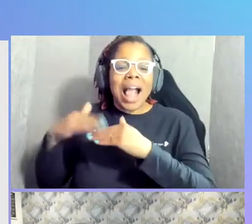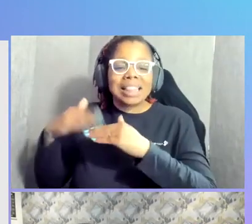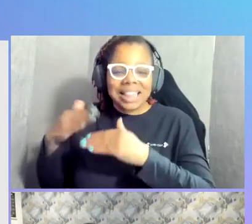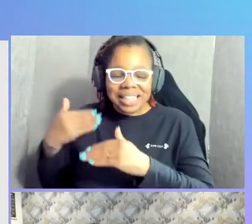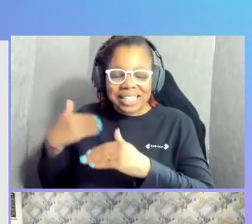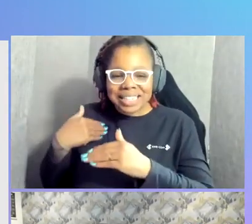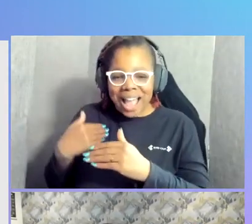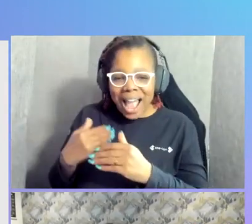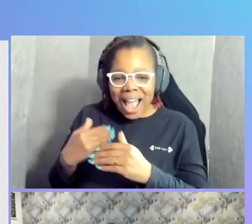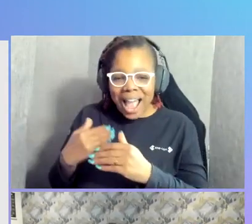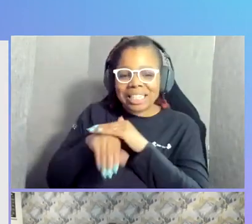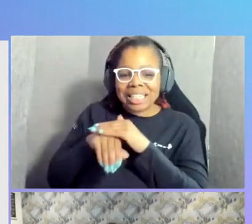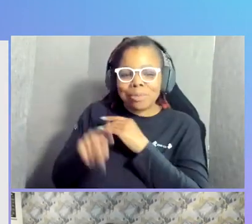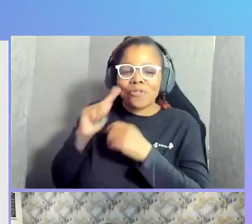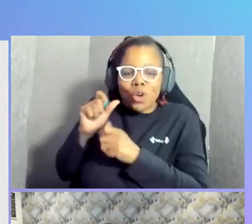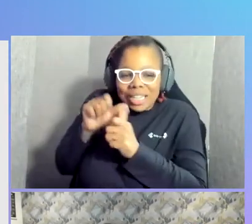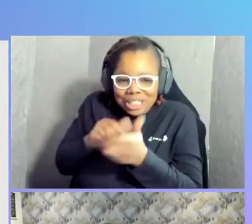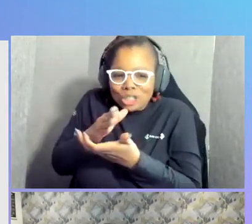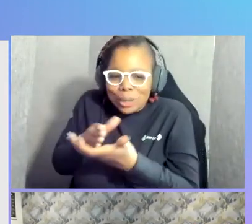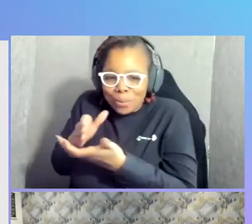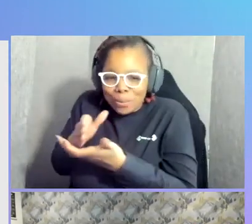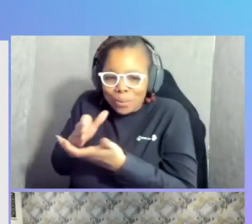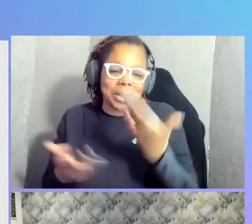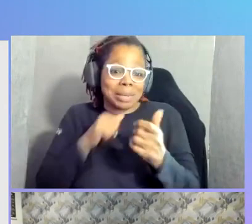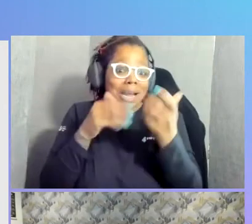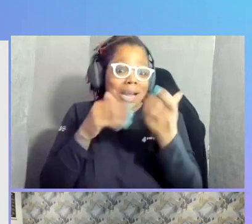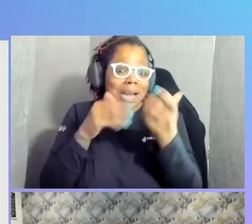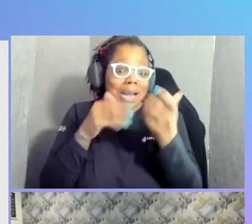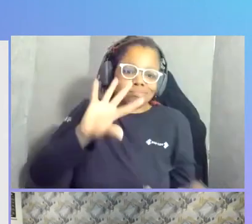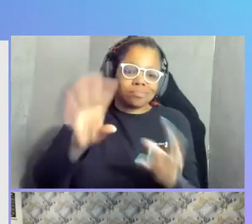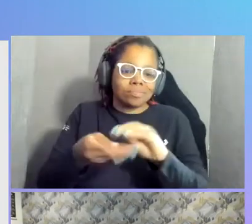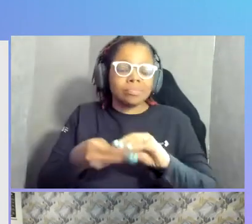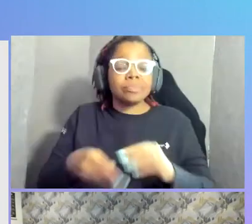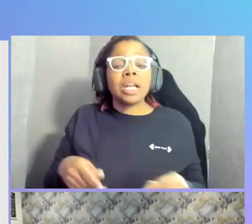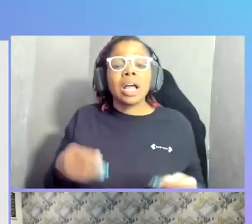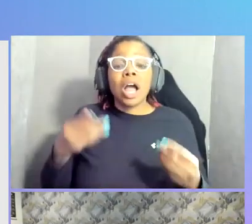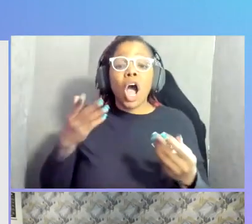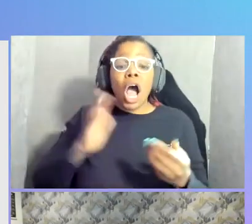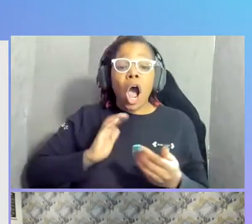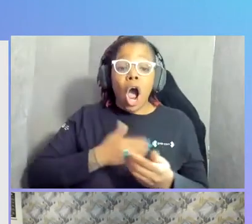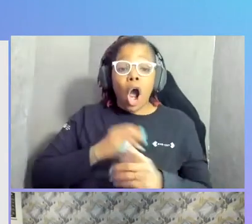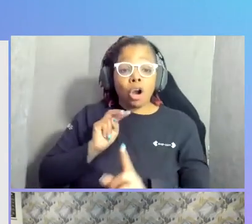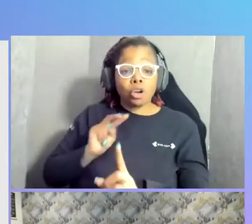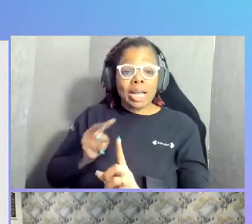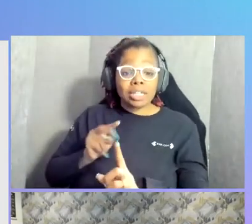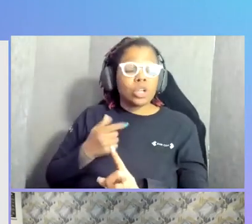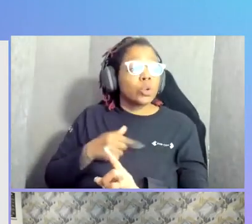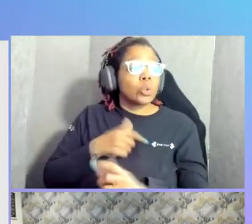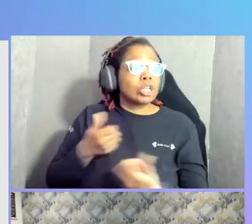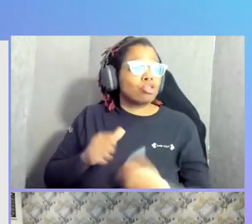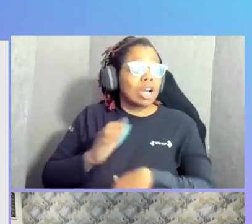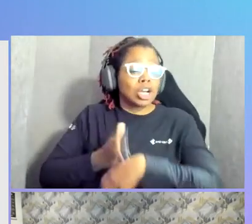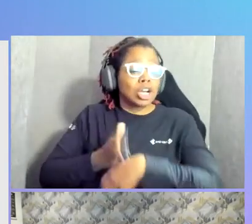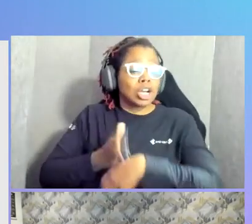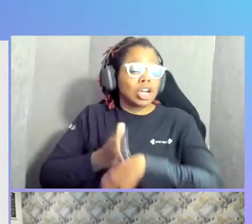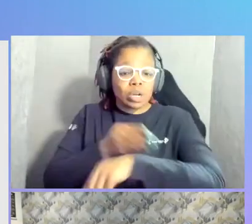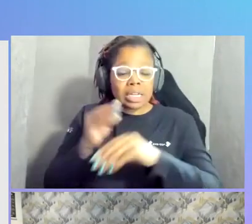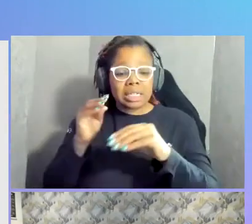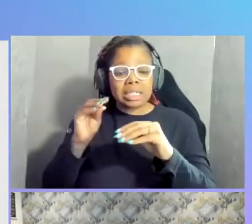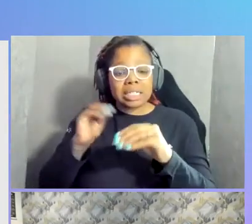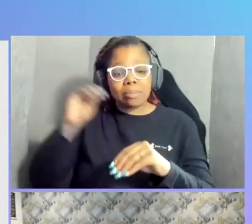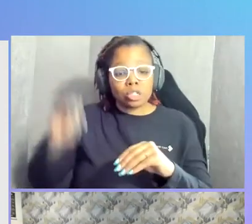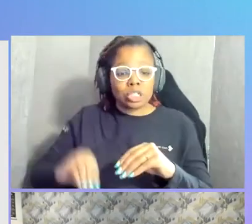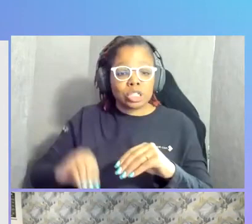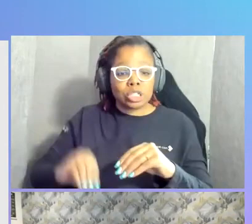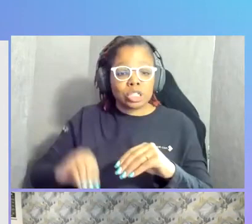component side of the force. In our case, we try to increase the percentage of components